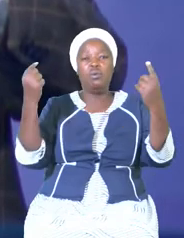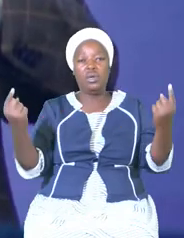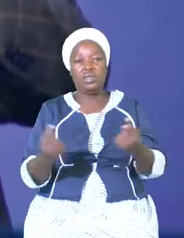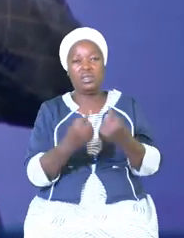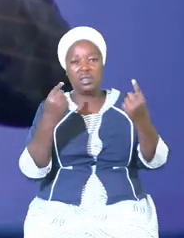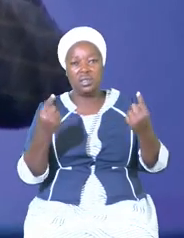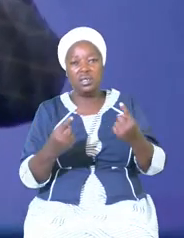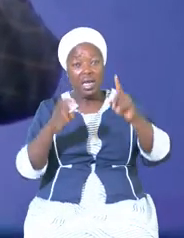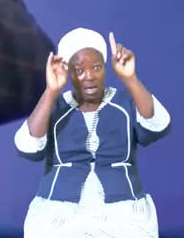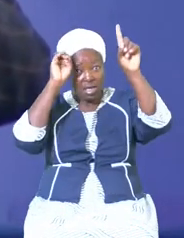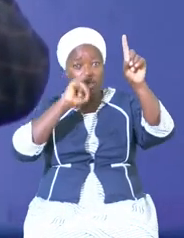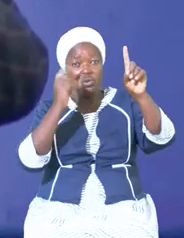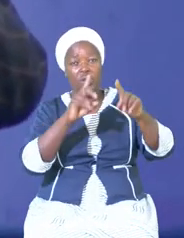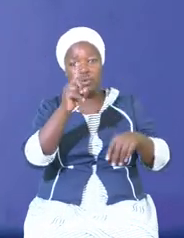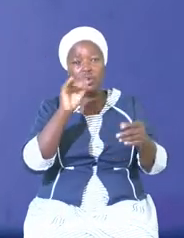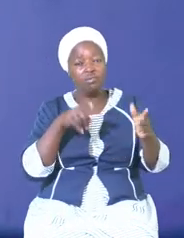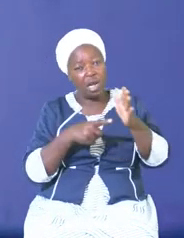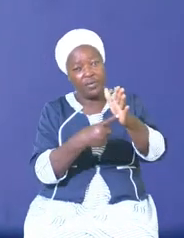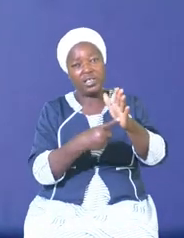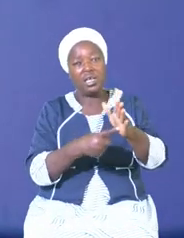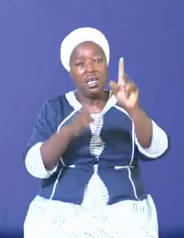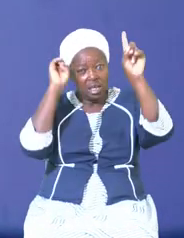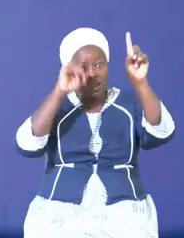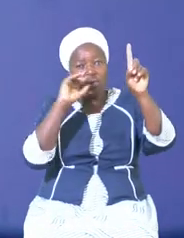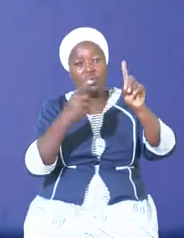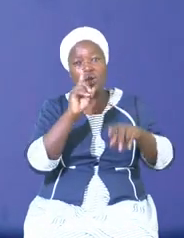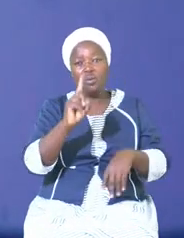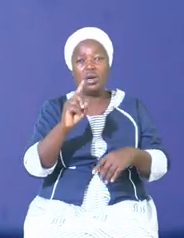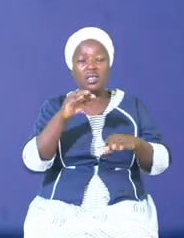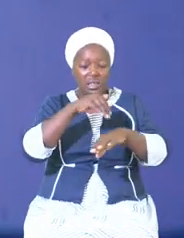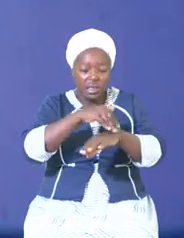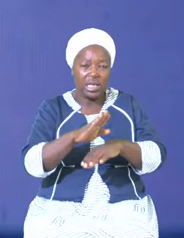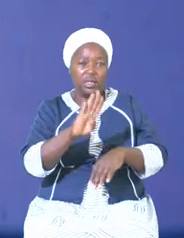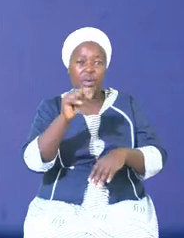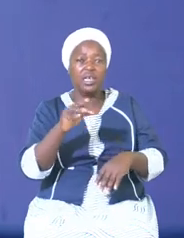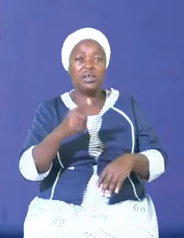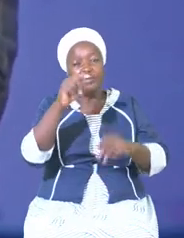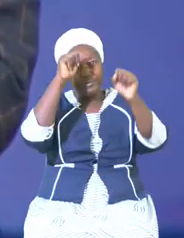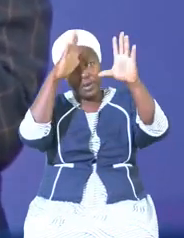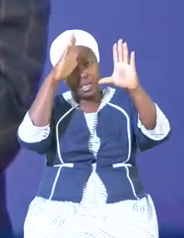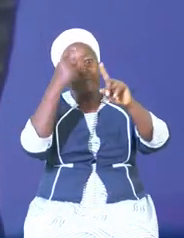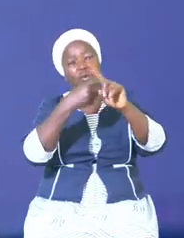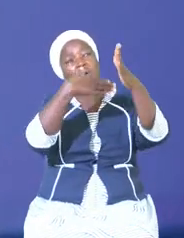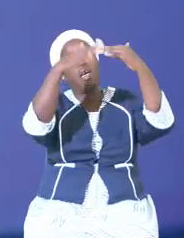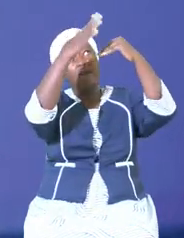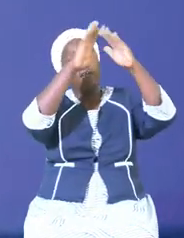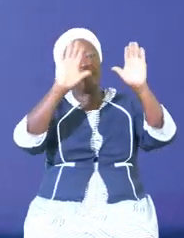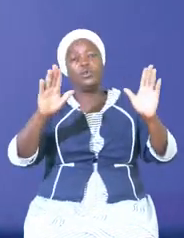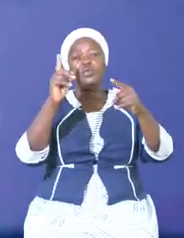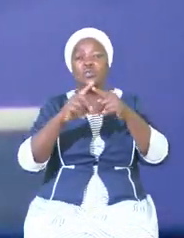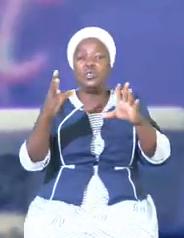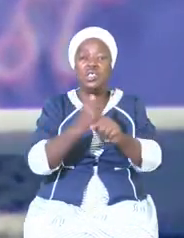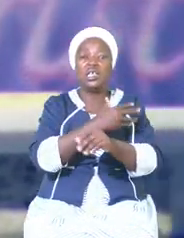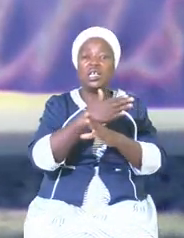one manifested. He is the only one sent by the Father from heaven to take